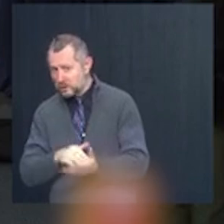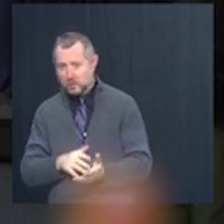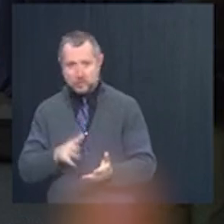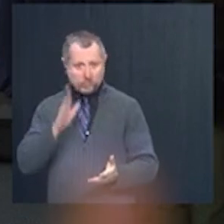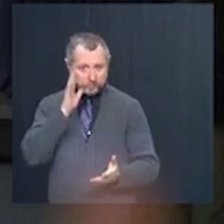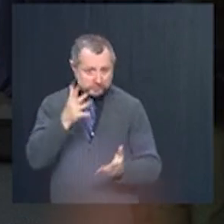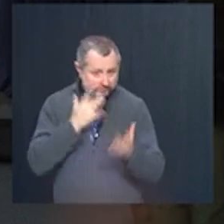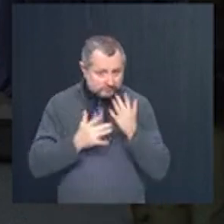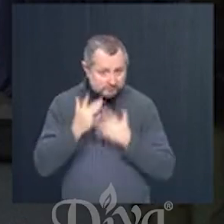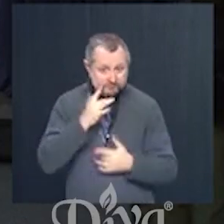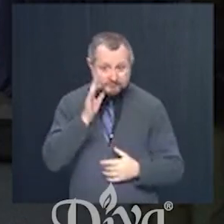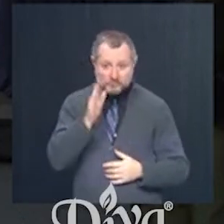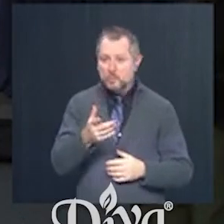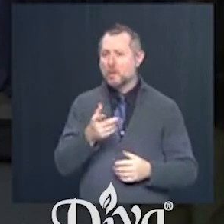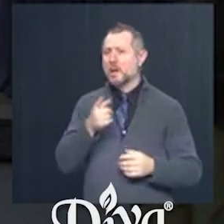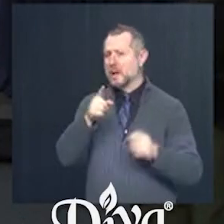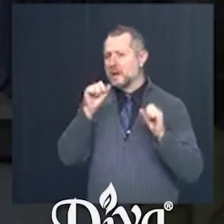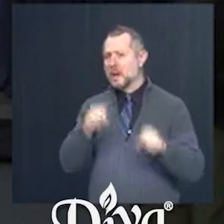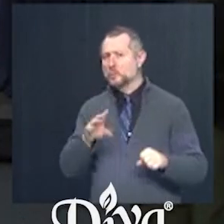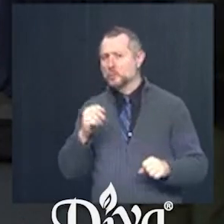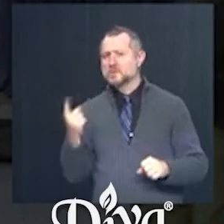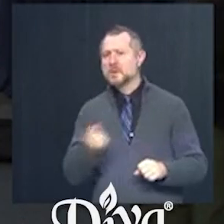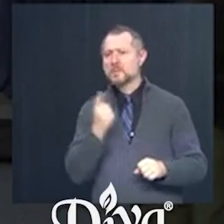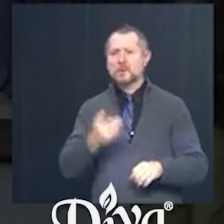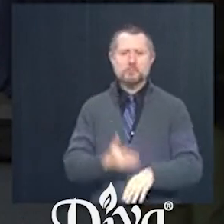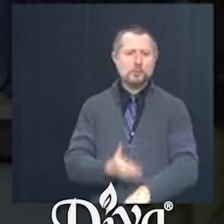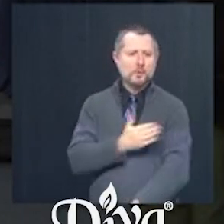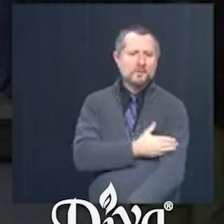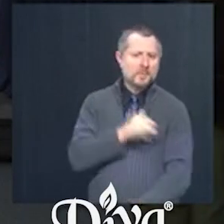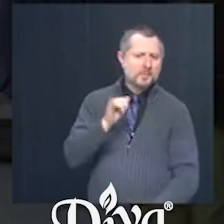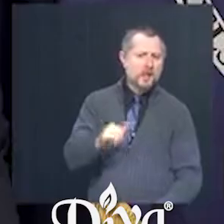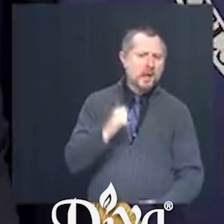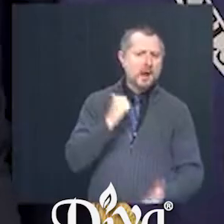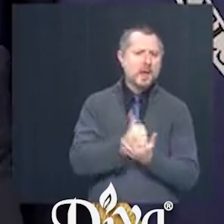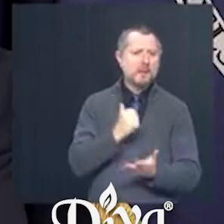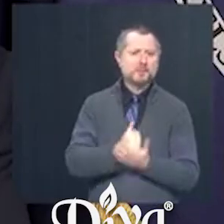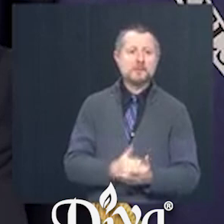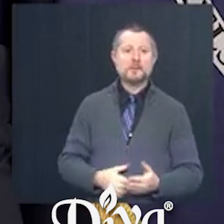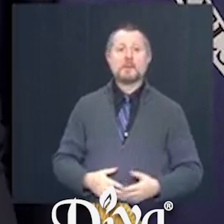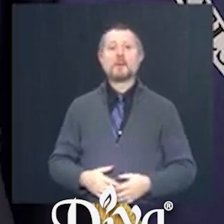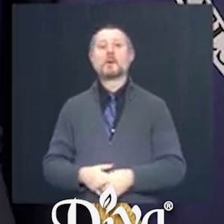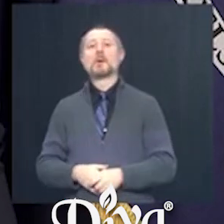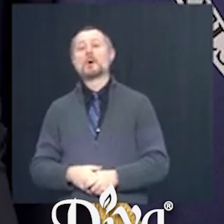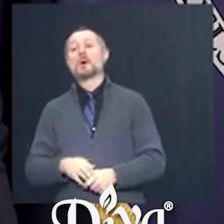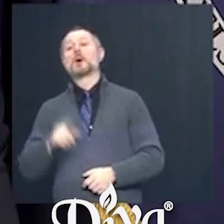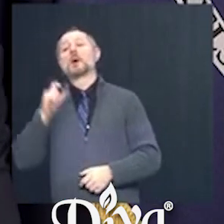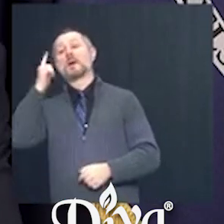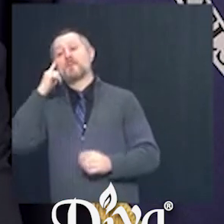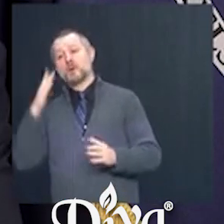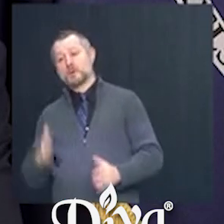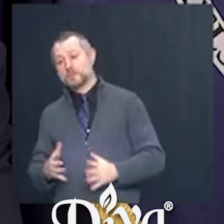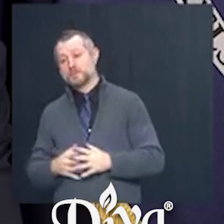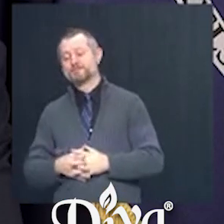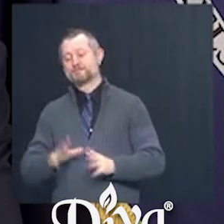anything in your power that you can do to kind of assist beyond the medical reserve? Yeah, let me give you the ups and the